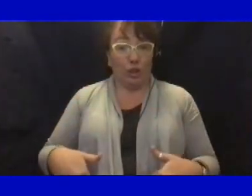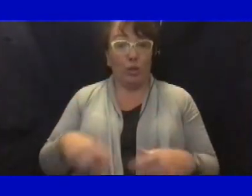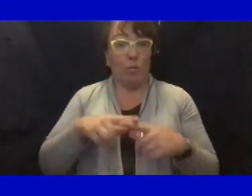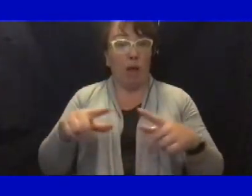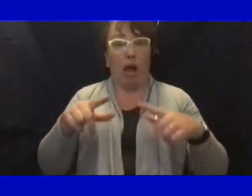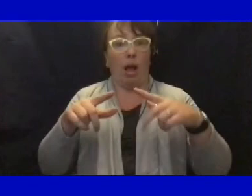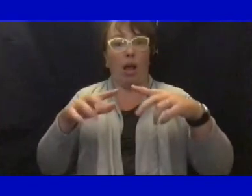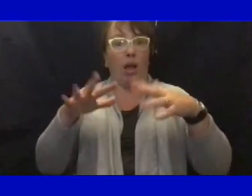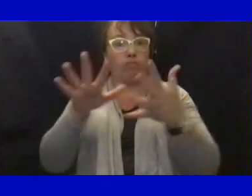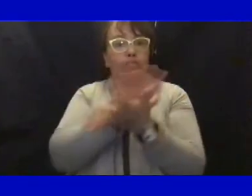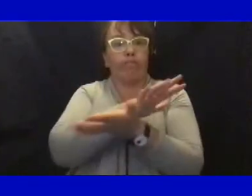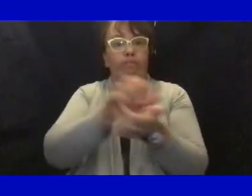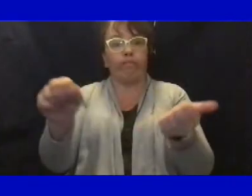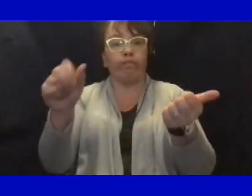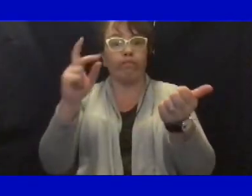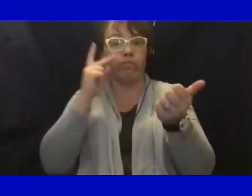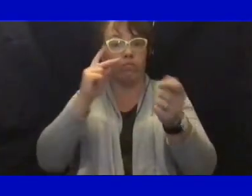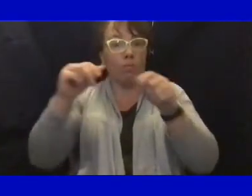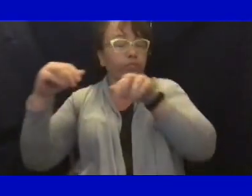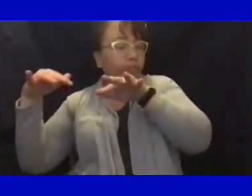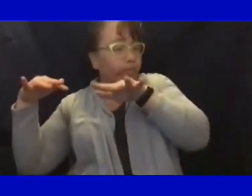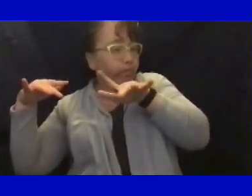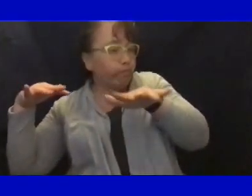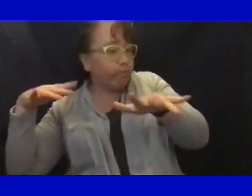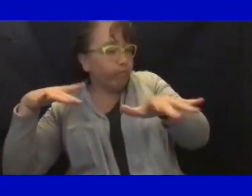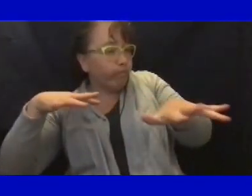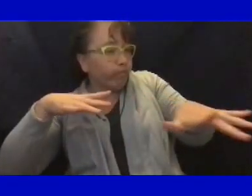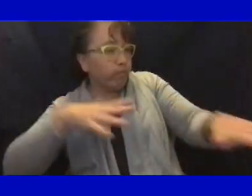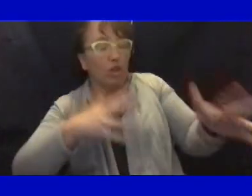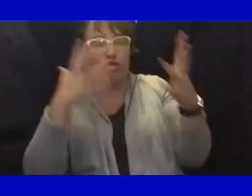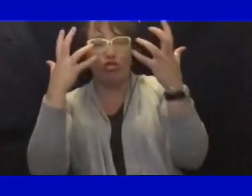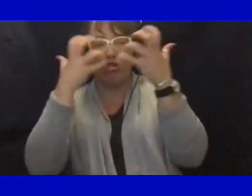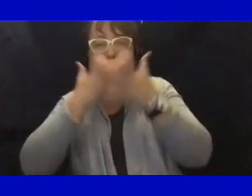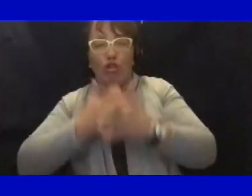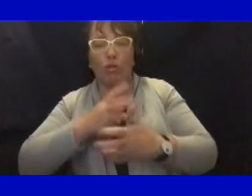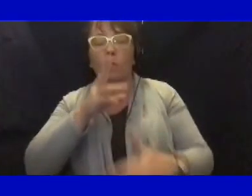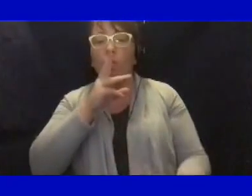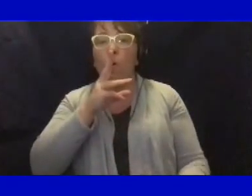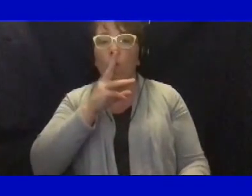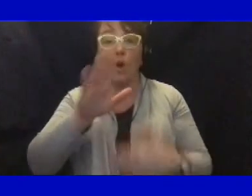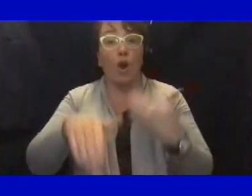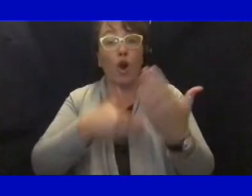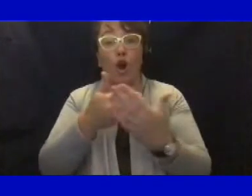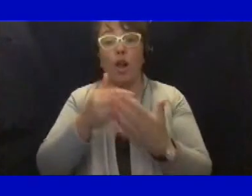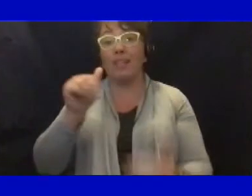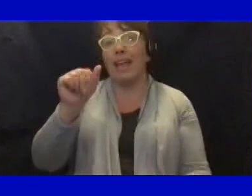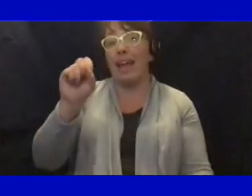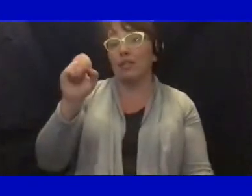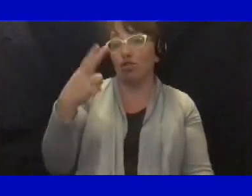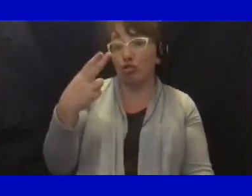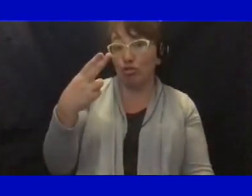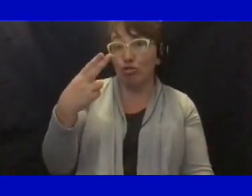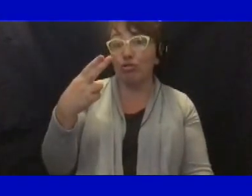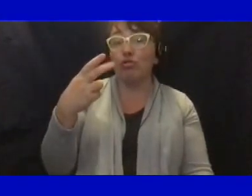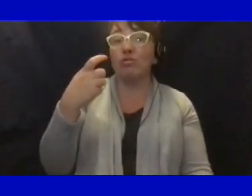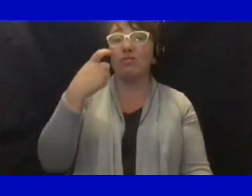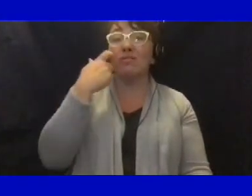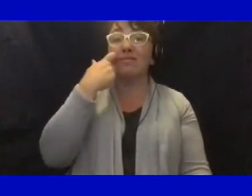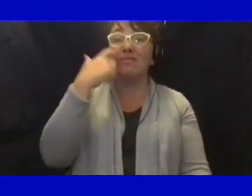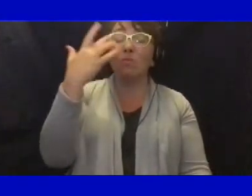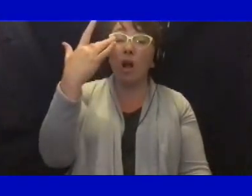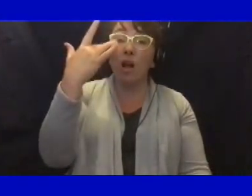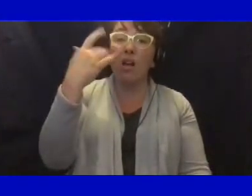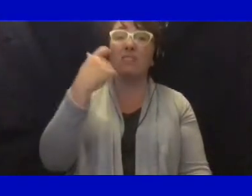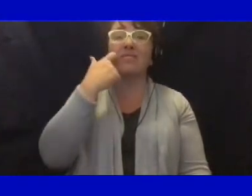also can just tell by the darkness of the water. It's all ash from the recent burn area. The 15